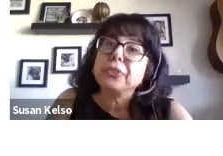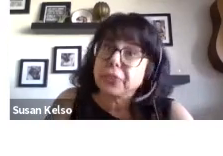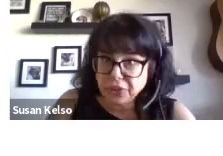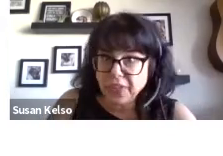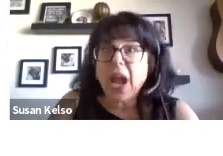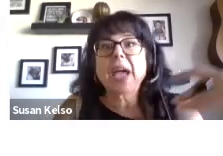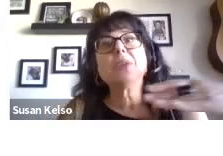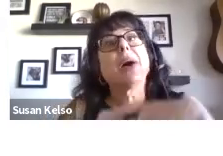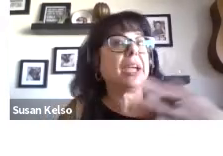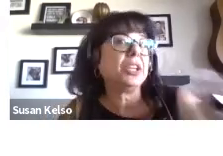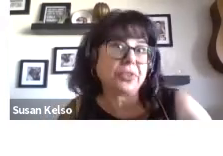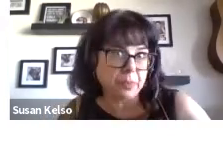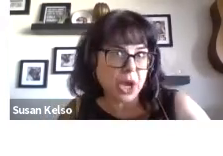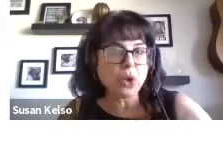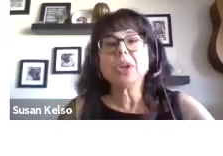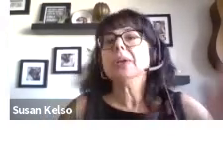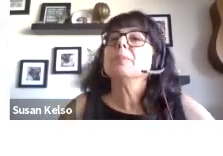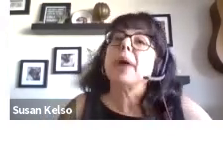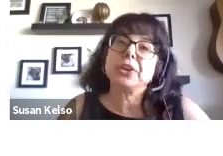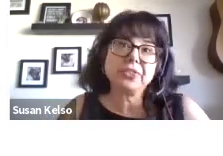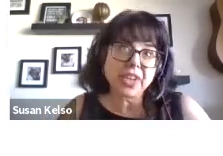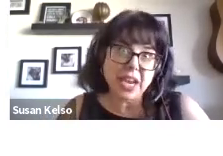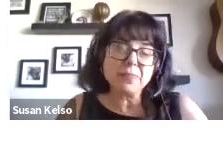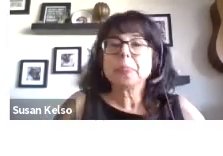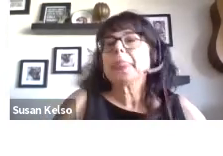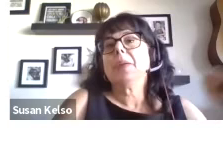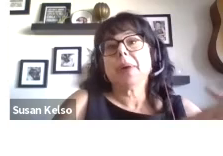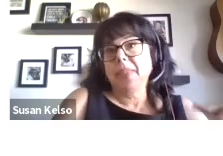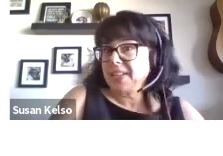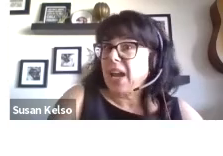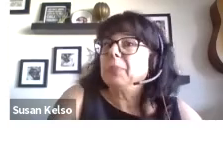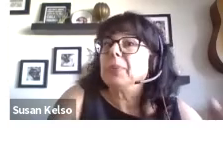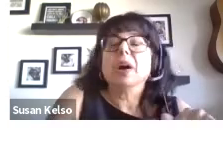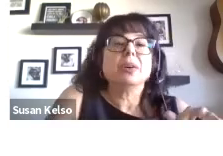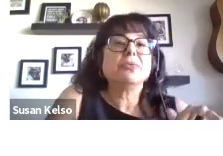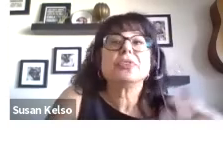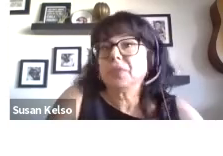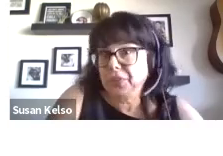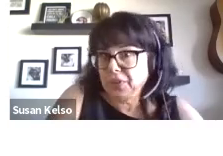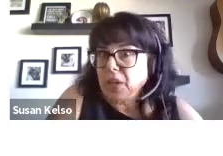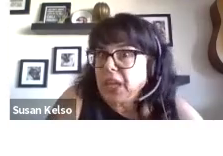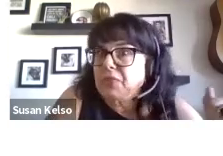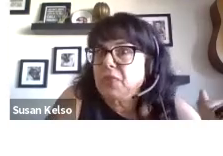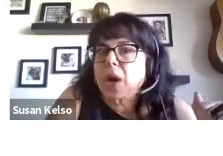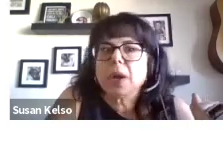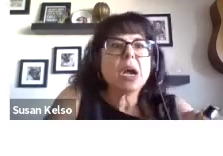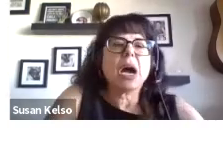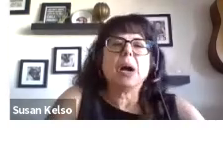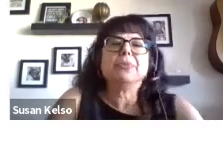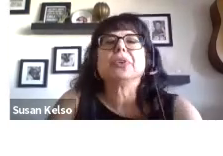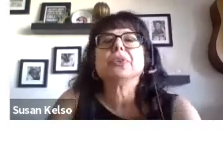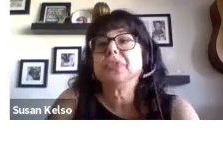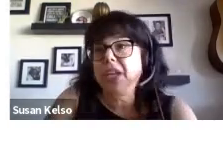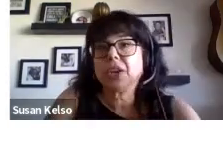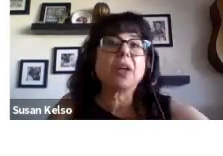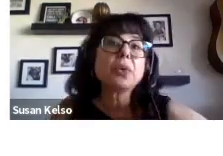can search the guide by your zip code, by your state, and by the type of service you're looking for.